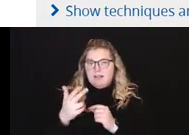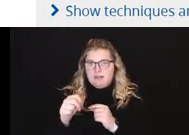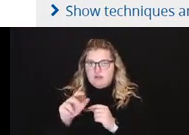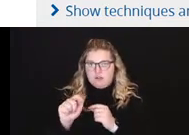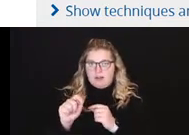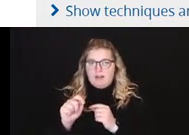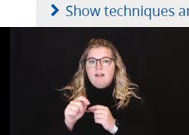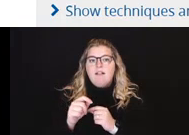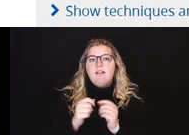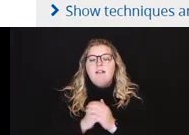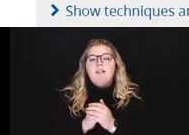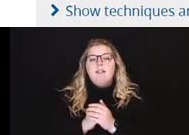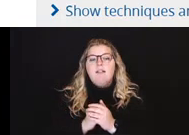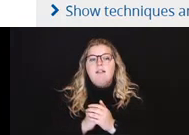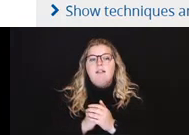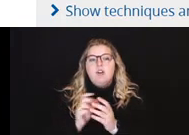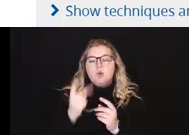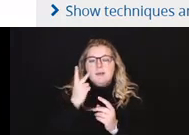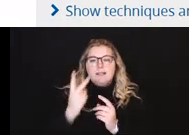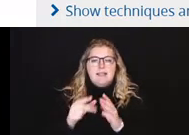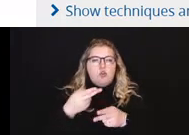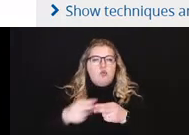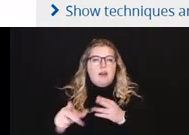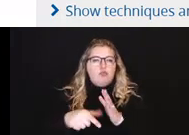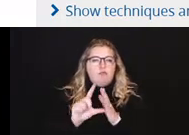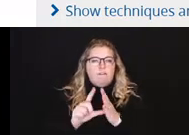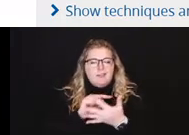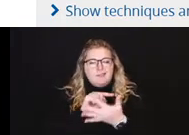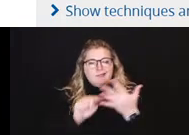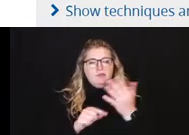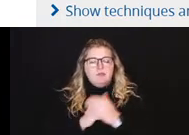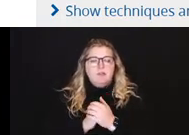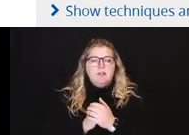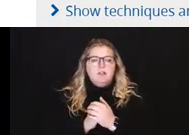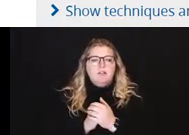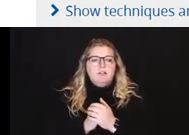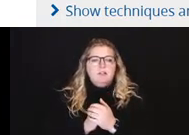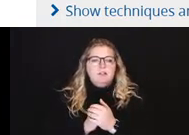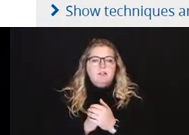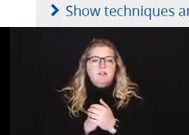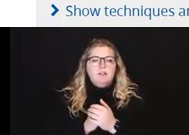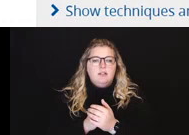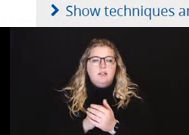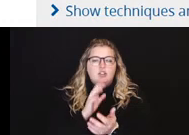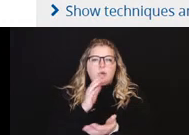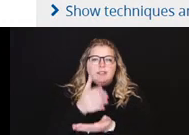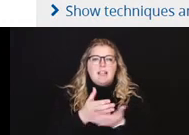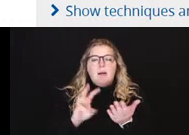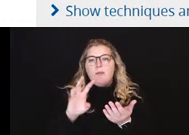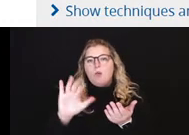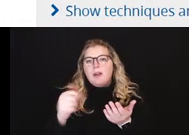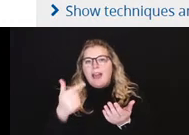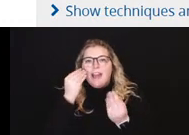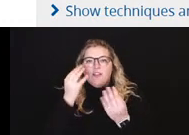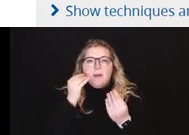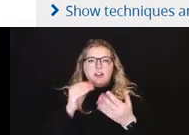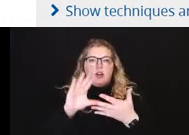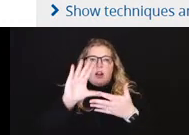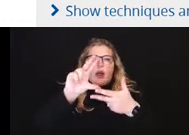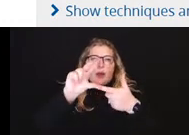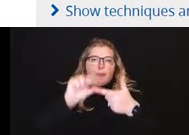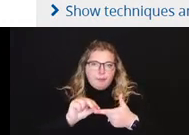a version of WCAG called the quick reference, where basically parts of WCAG are collapsed or you've got little accordions